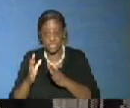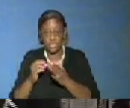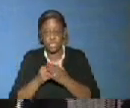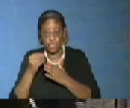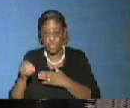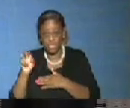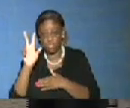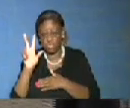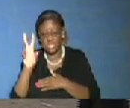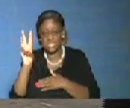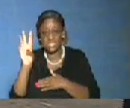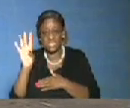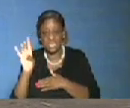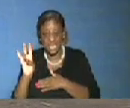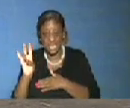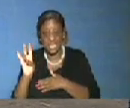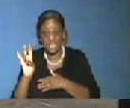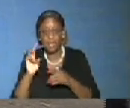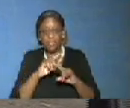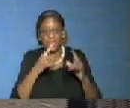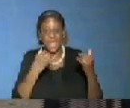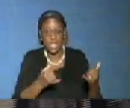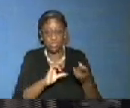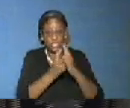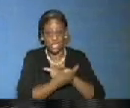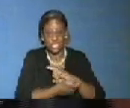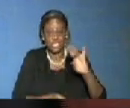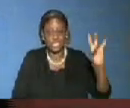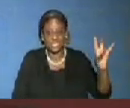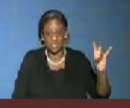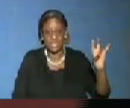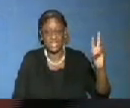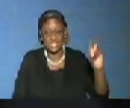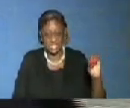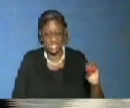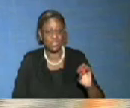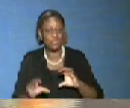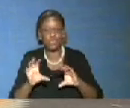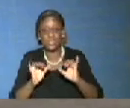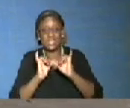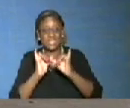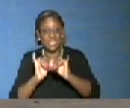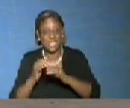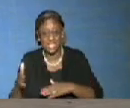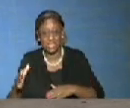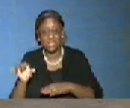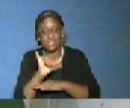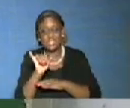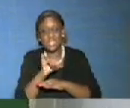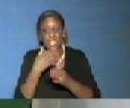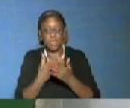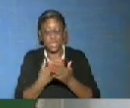$3.69. Today, fuel is $7.60 per gallon. And we're doing the same run, the same route, for the same money.